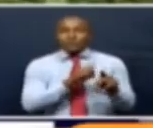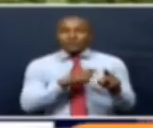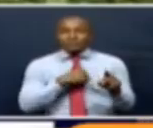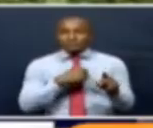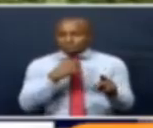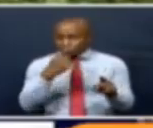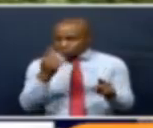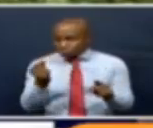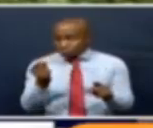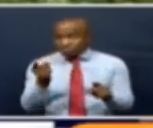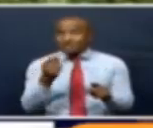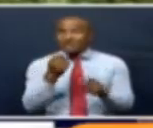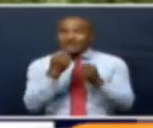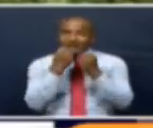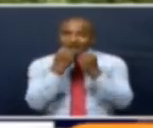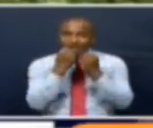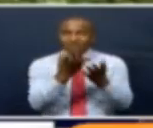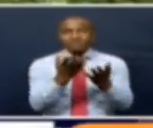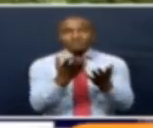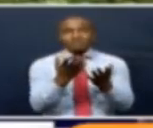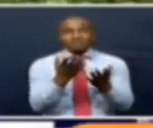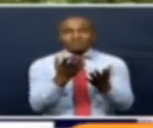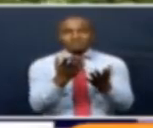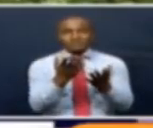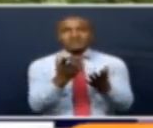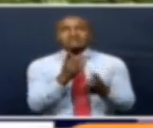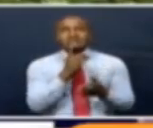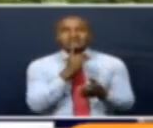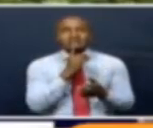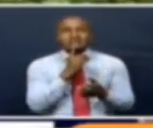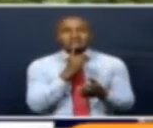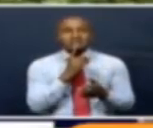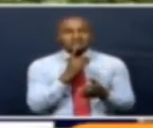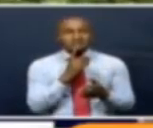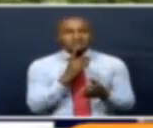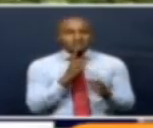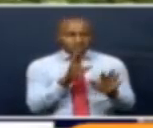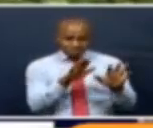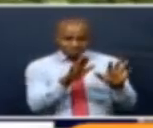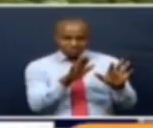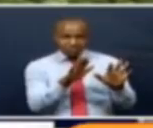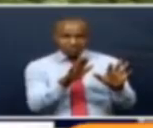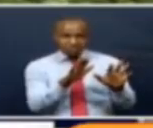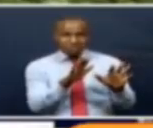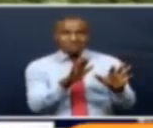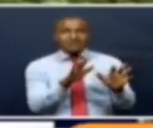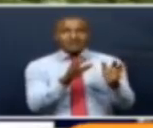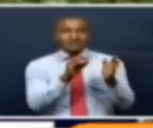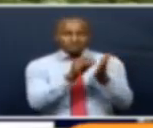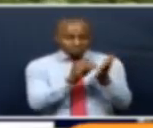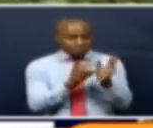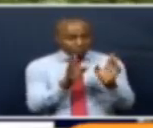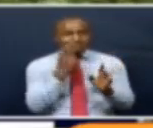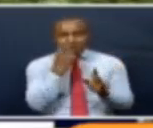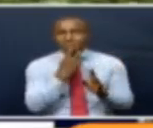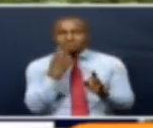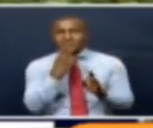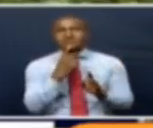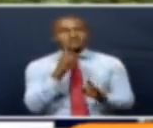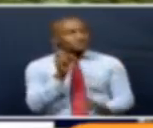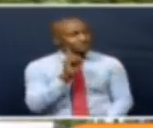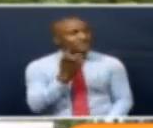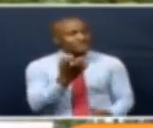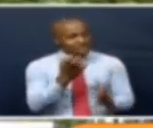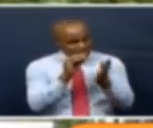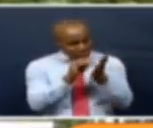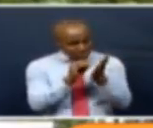them it's happened this and this. They told me that it should be horror, not in a written form. But I told them I want it to be in a